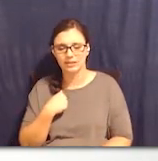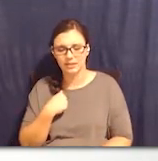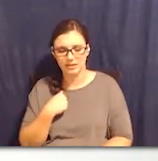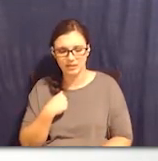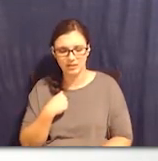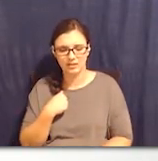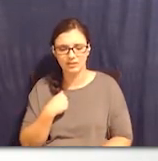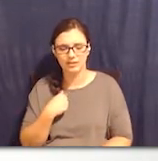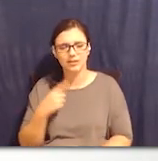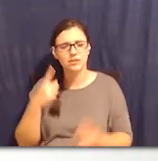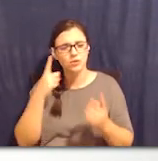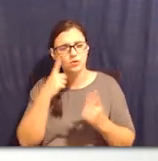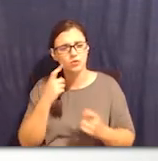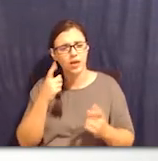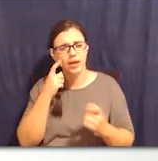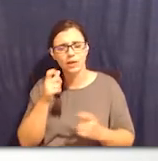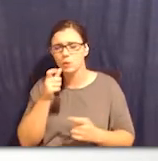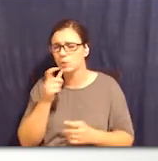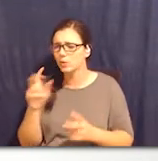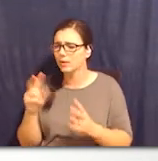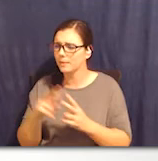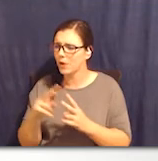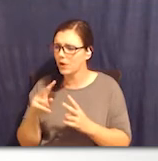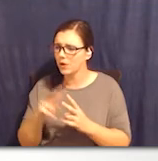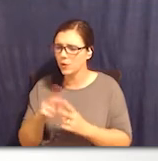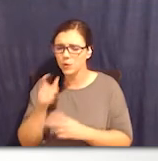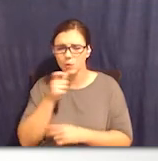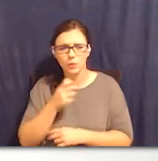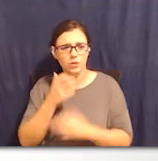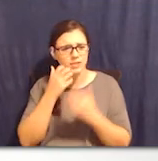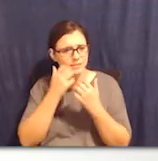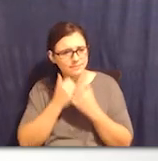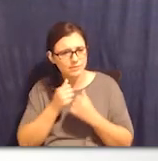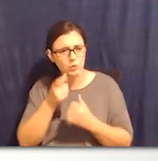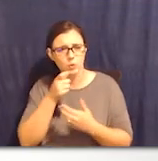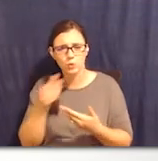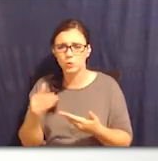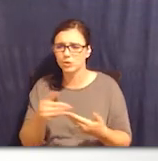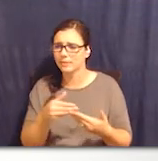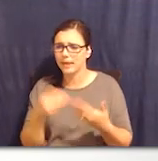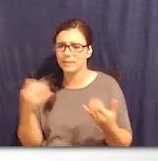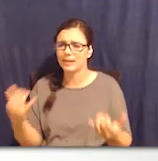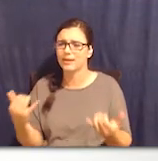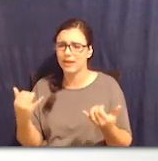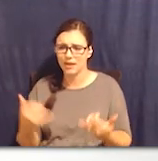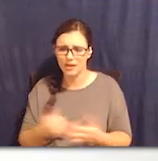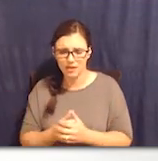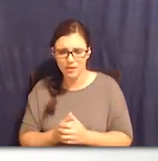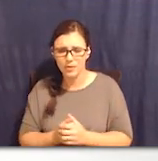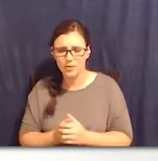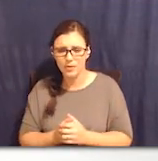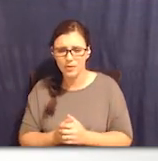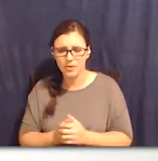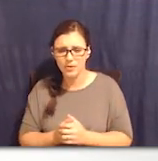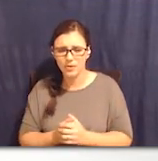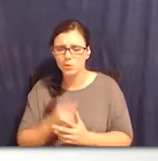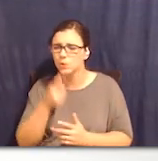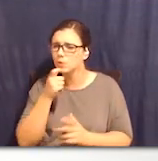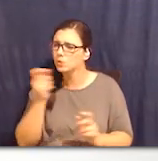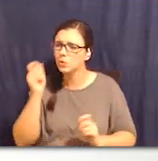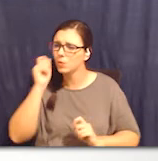to me. Crying, who's your partner? Who's your darling? Who's your